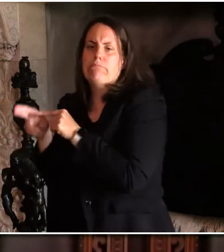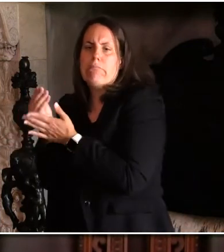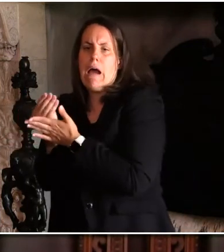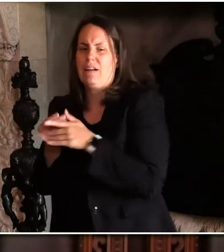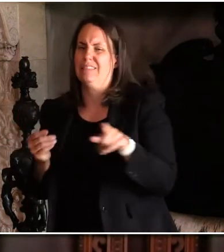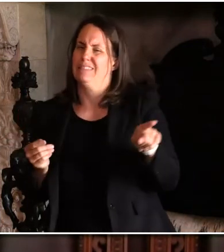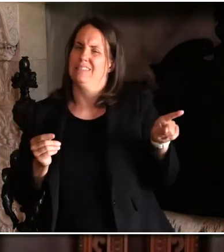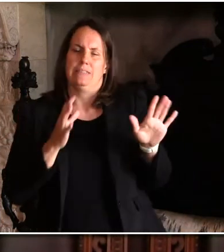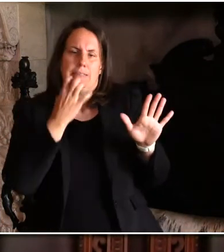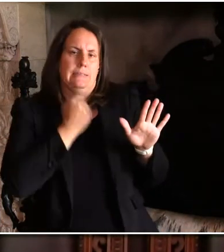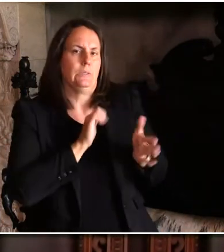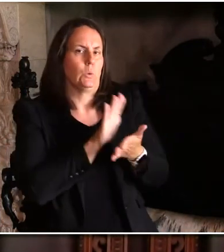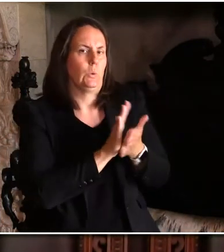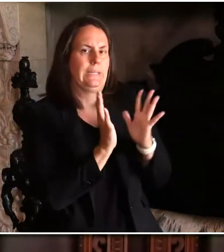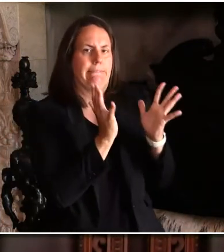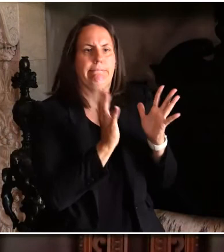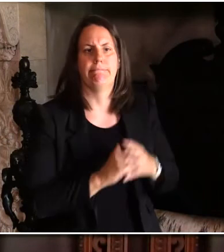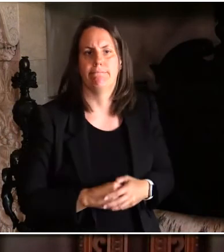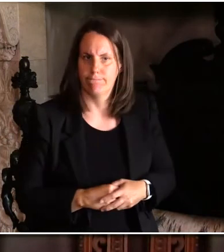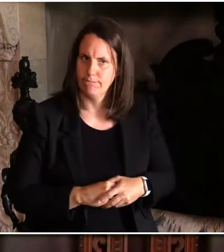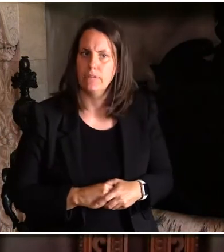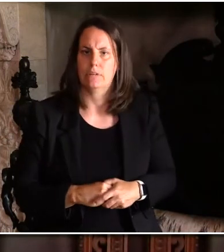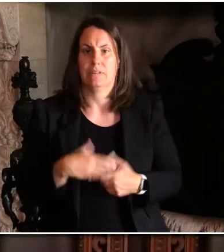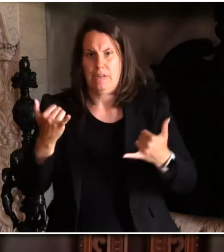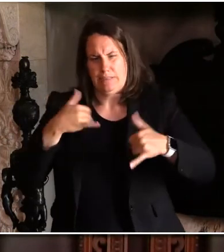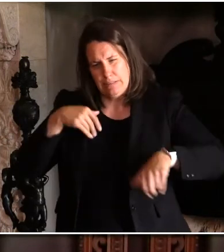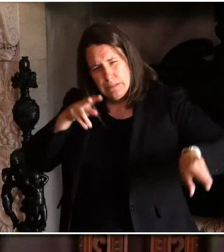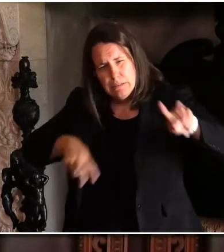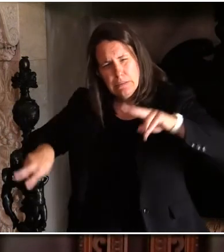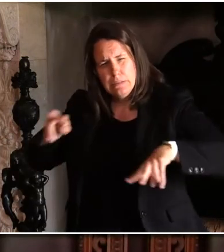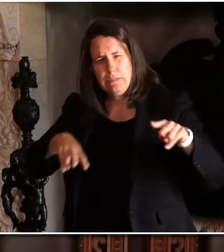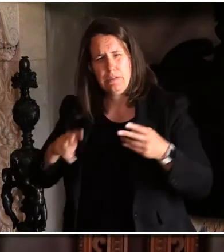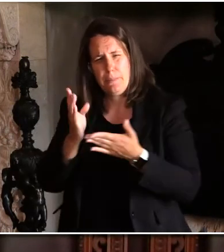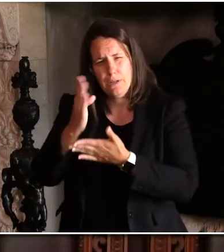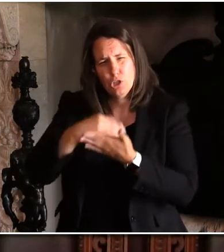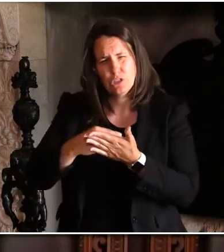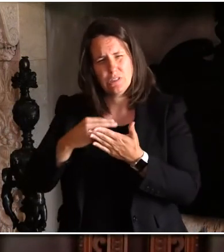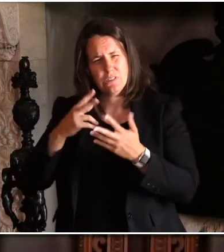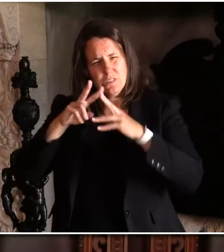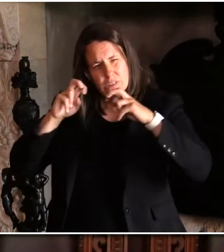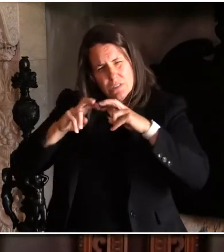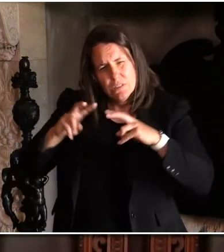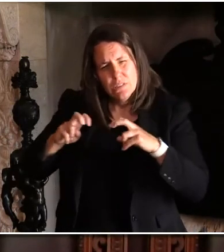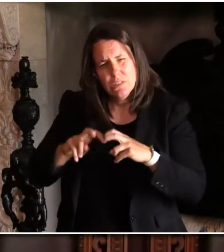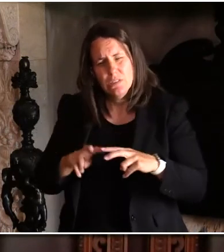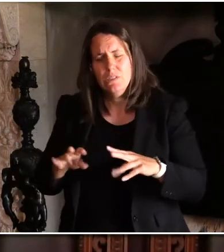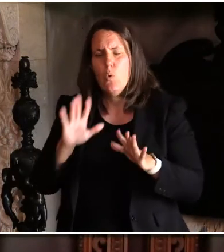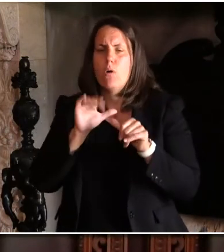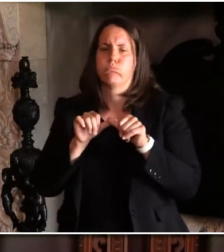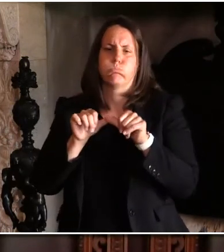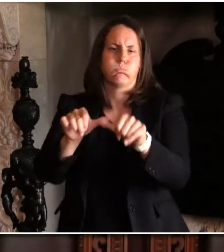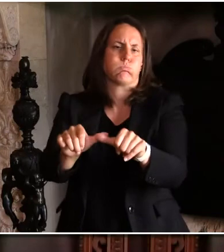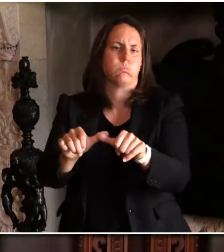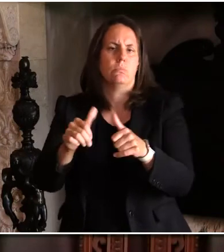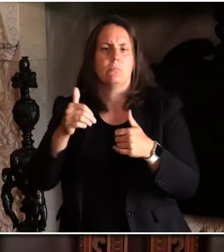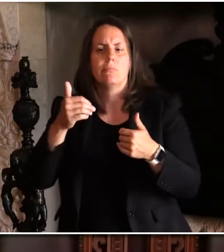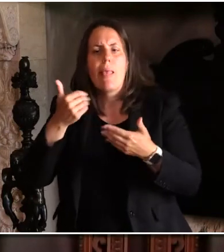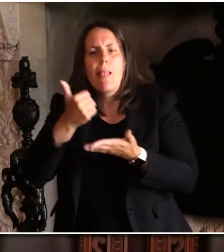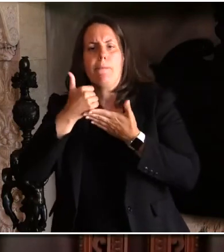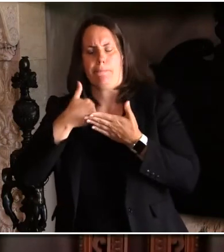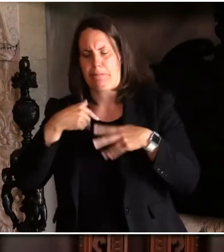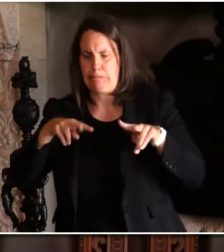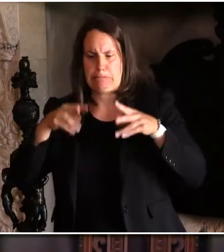an ongoing process, and it's something we've been looking at, and we're going to continue to make decisions in the very near